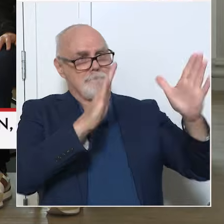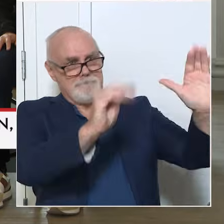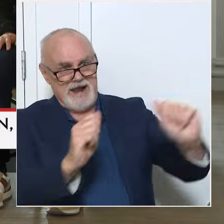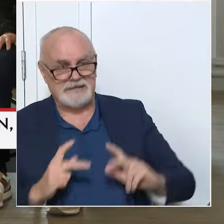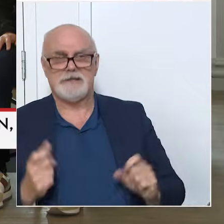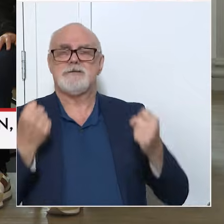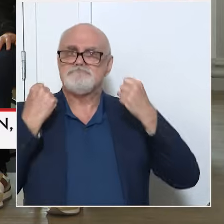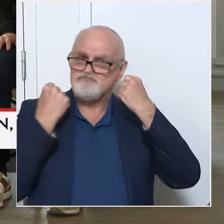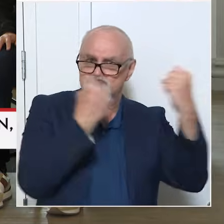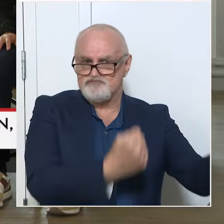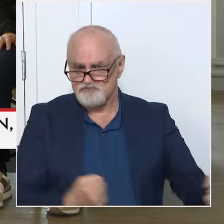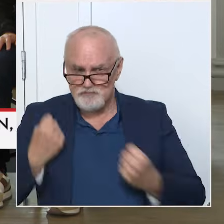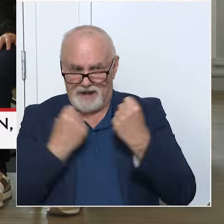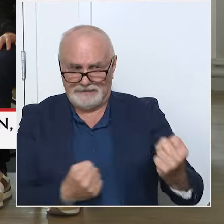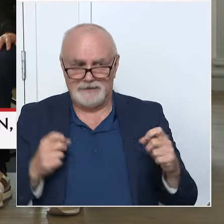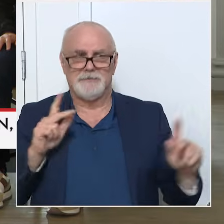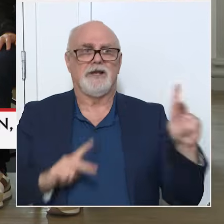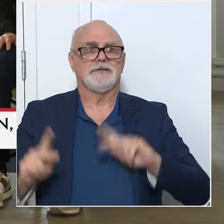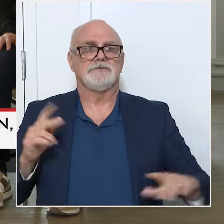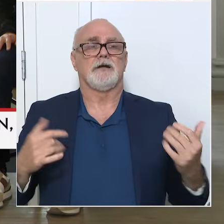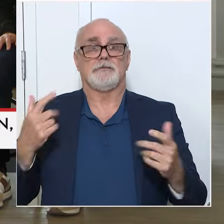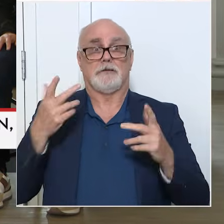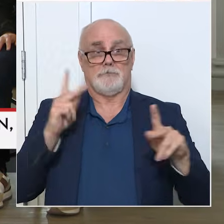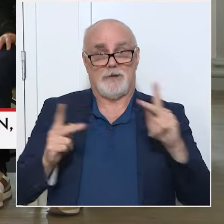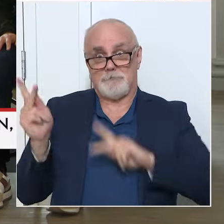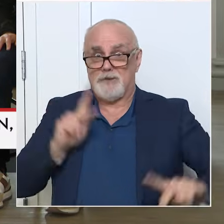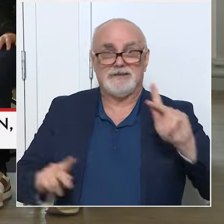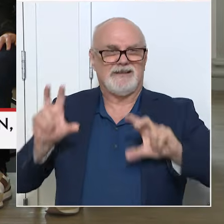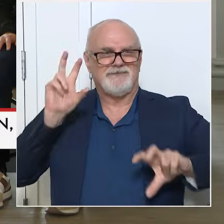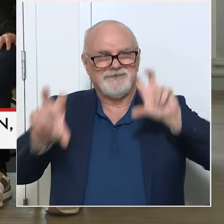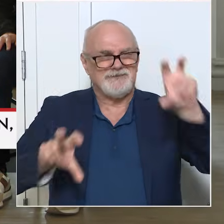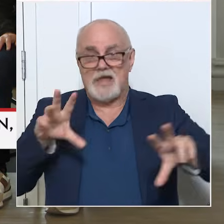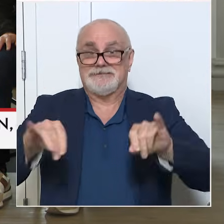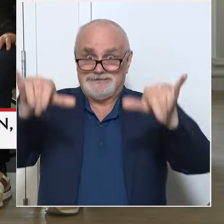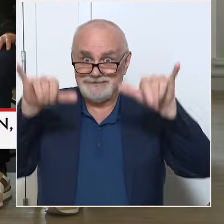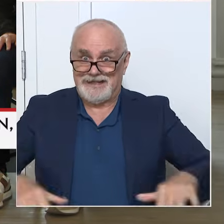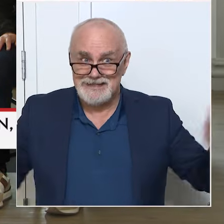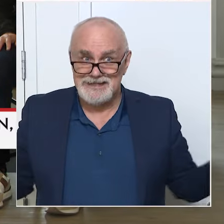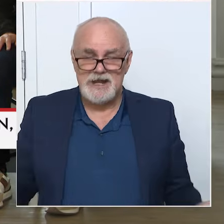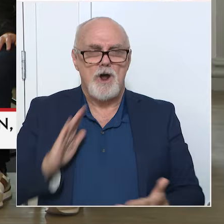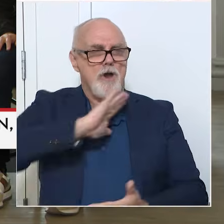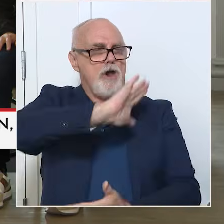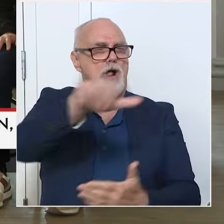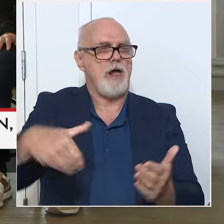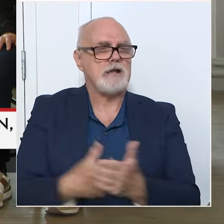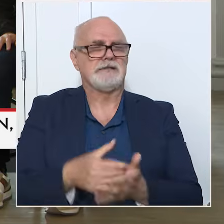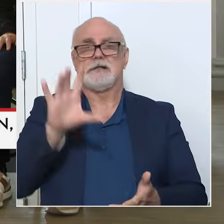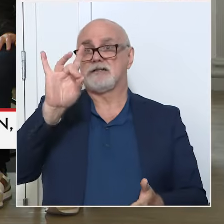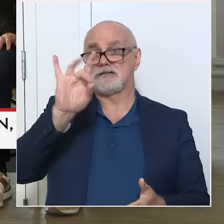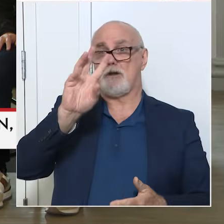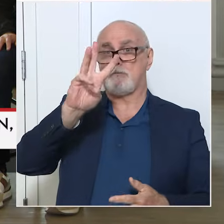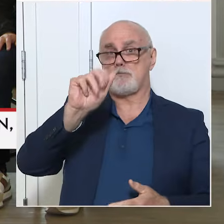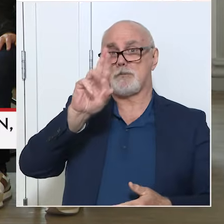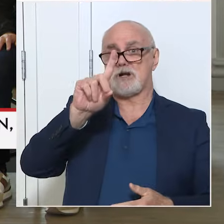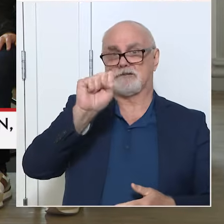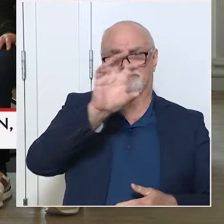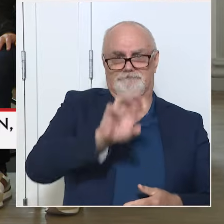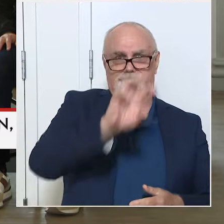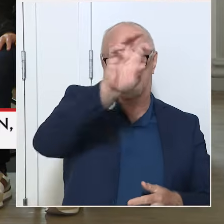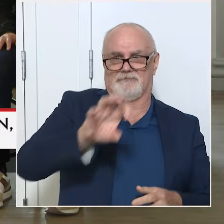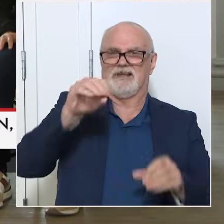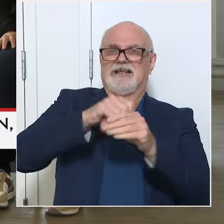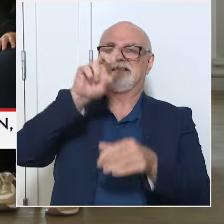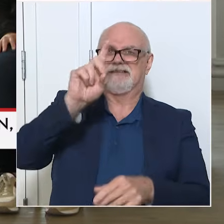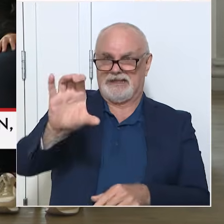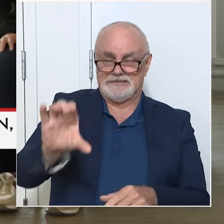business in Washington, D.C., yes, but also ensuring that residents across all 8 wards, we heard that Matters Graph has 6 wards represented